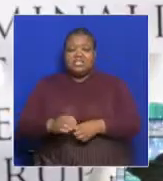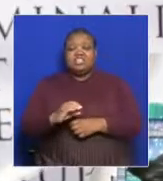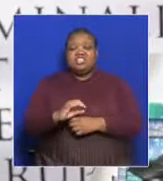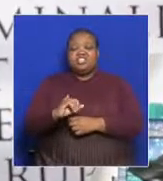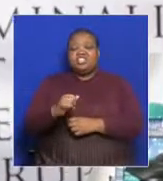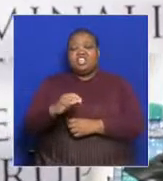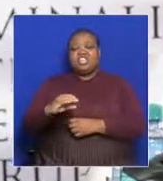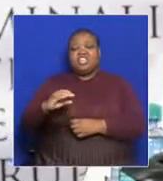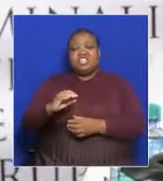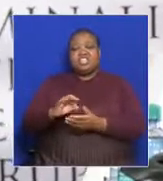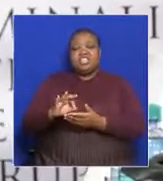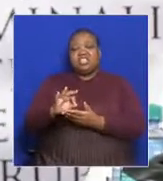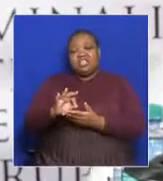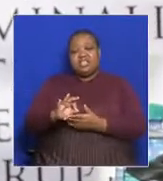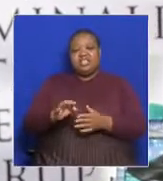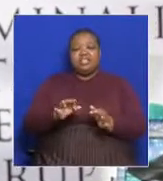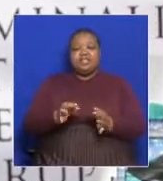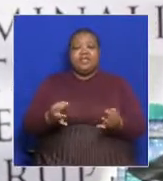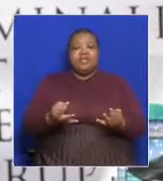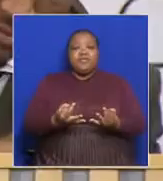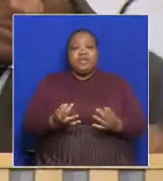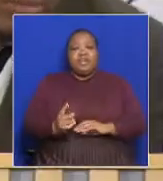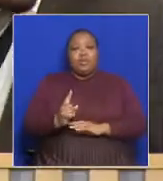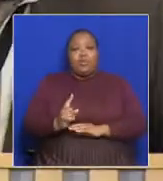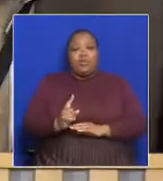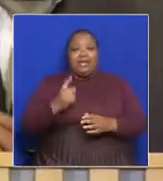File 1, exhibit file 1.